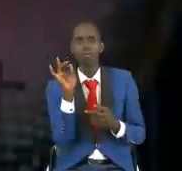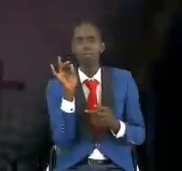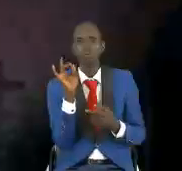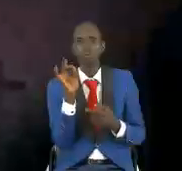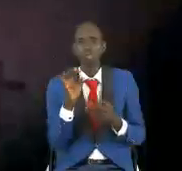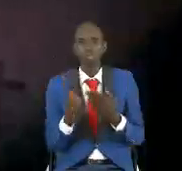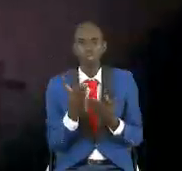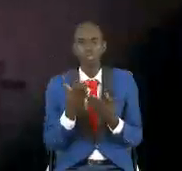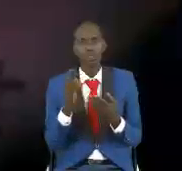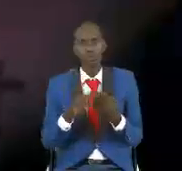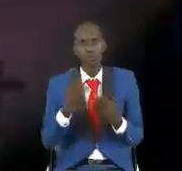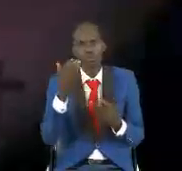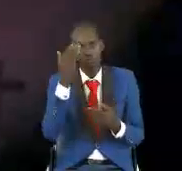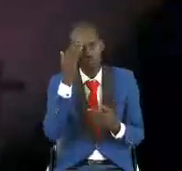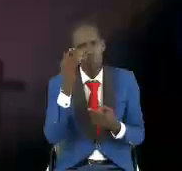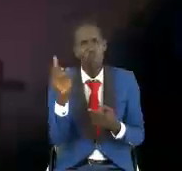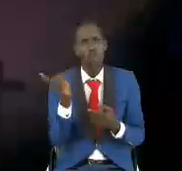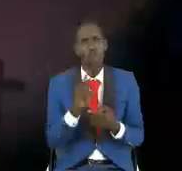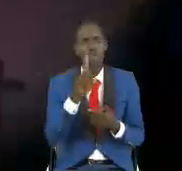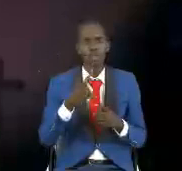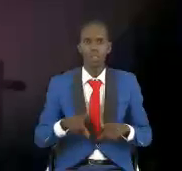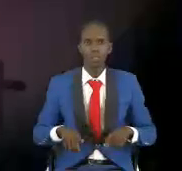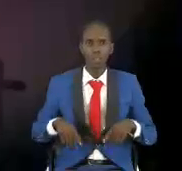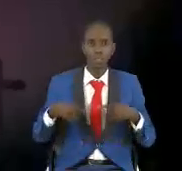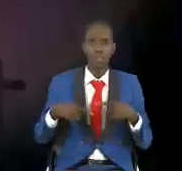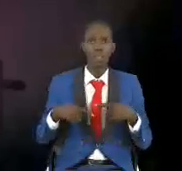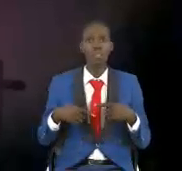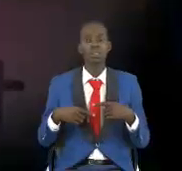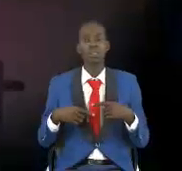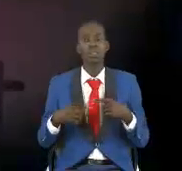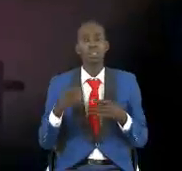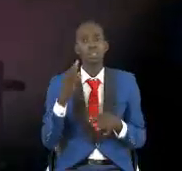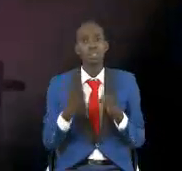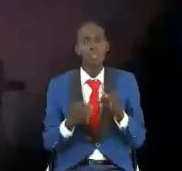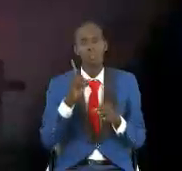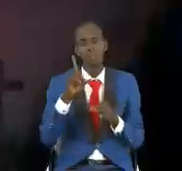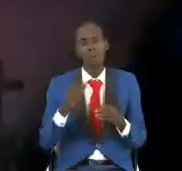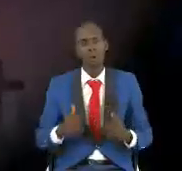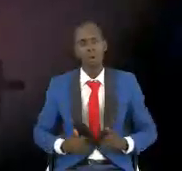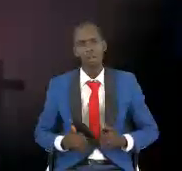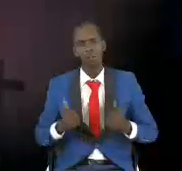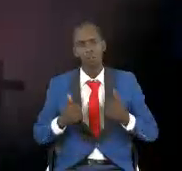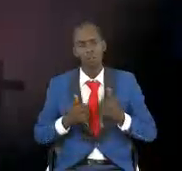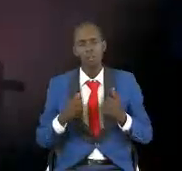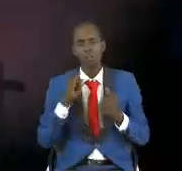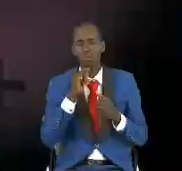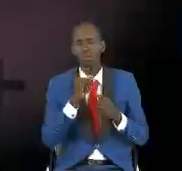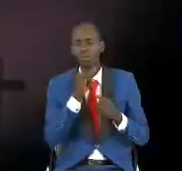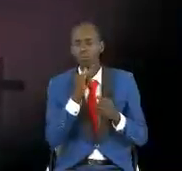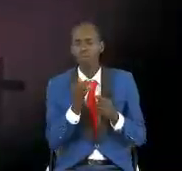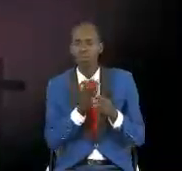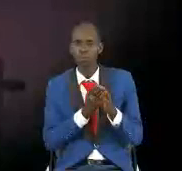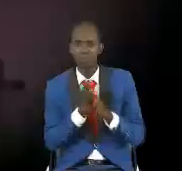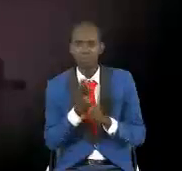address, where you live. If there is no specific address, you can include